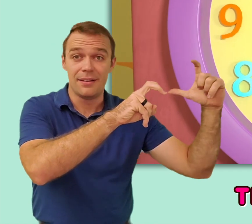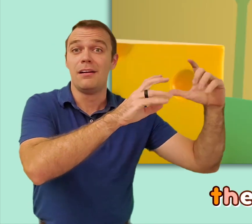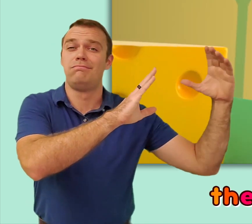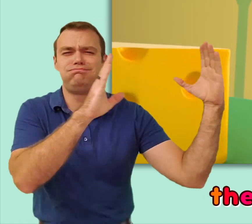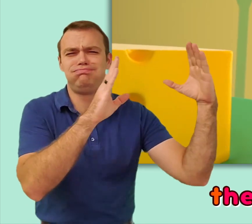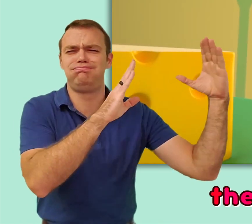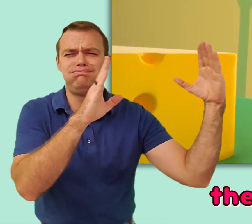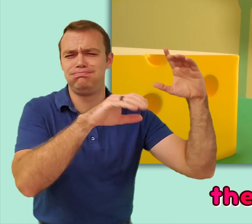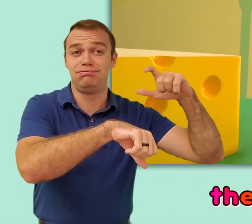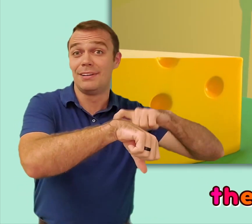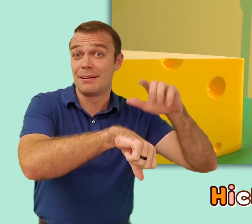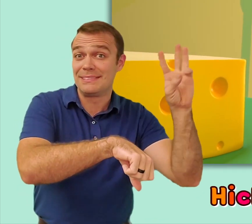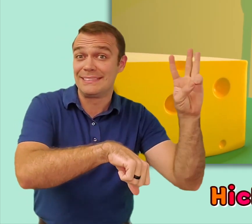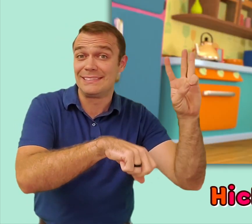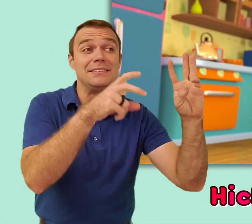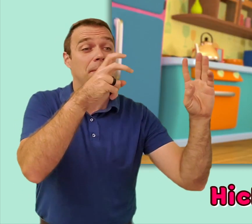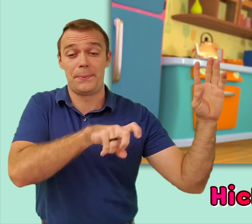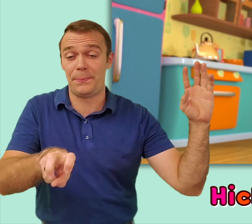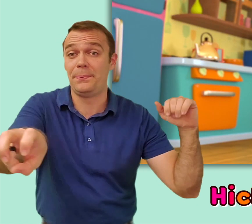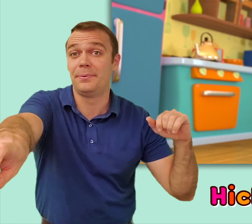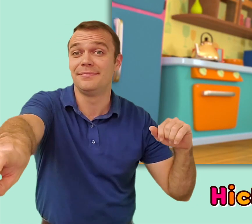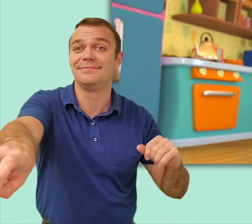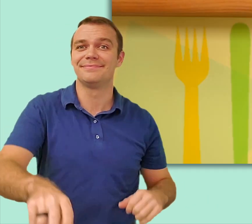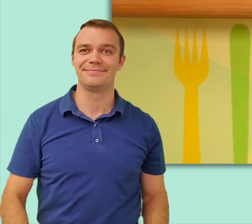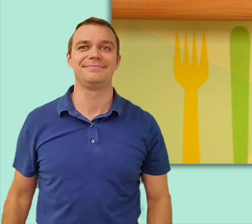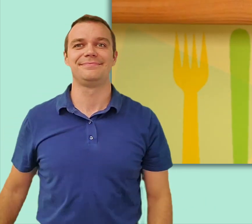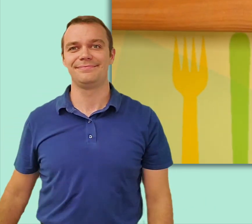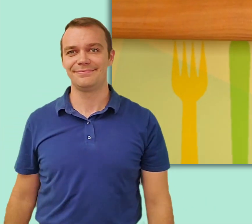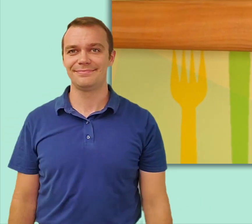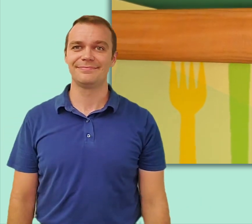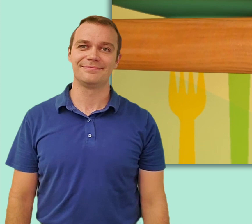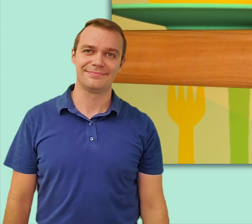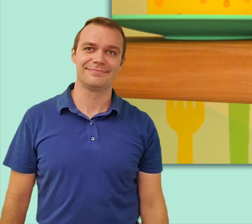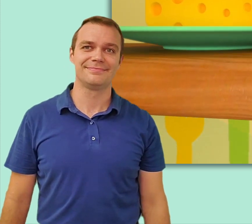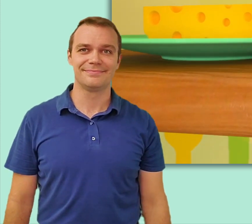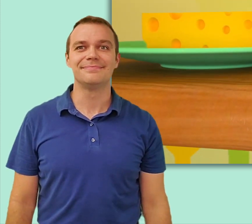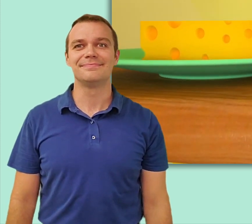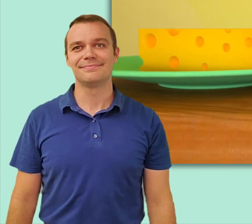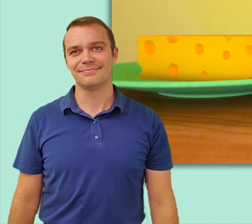struck 6, the mouse ran down. Hickory, dickory, dock.